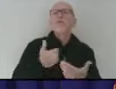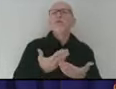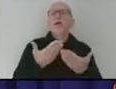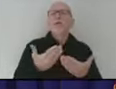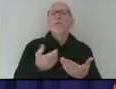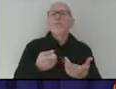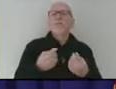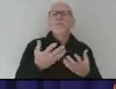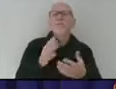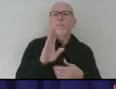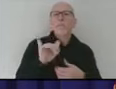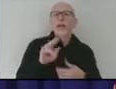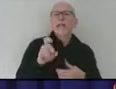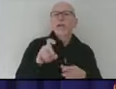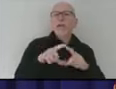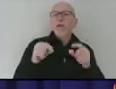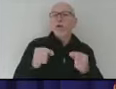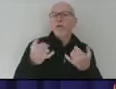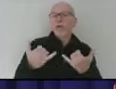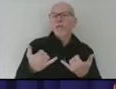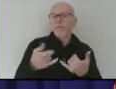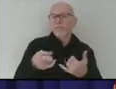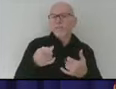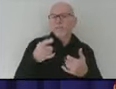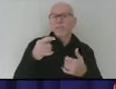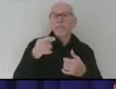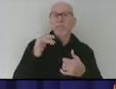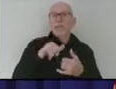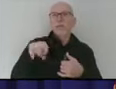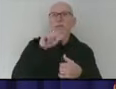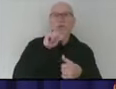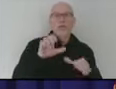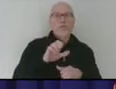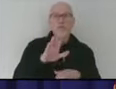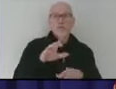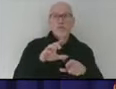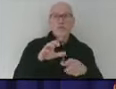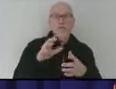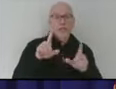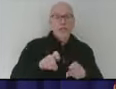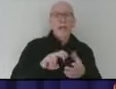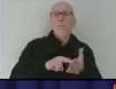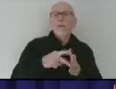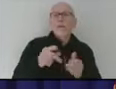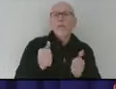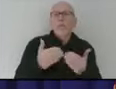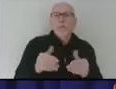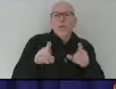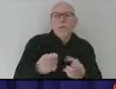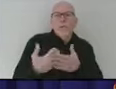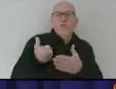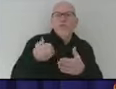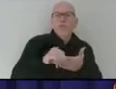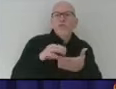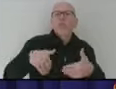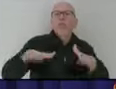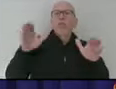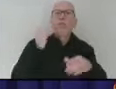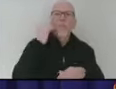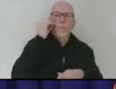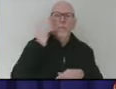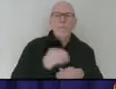BioNX Now cards to universities that aren't doing that routine screening so that they can test students before they leave to come home. As of